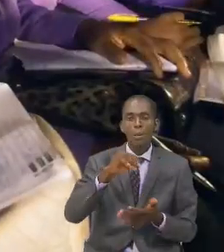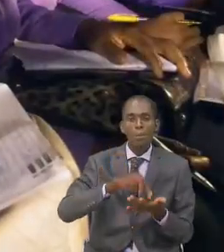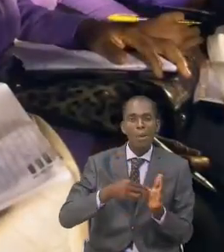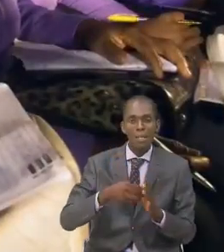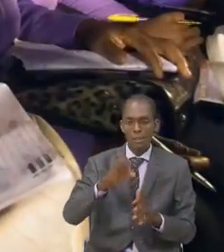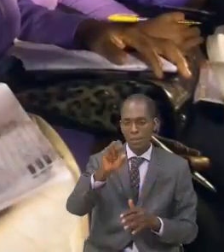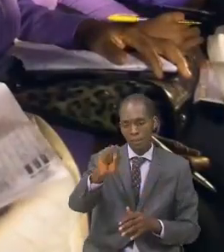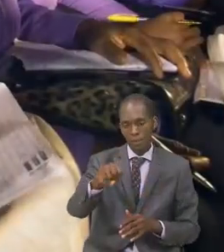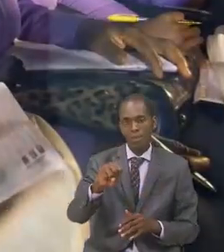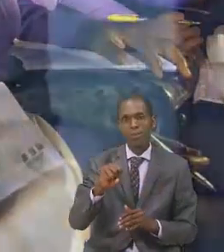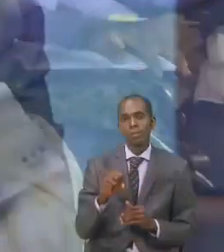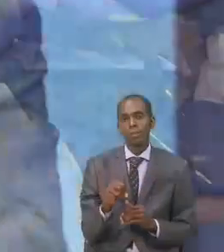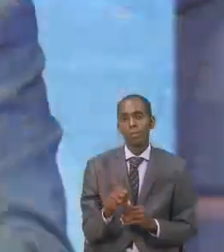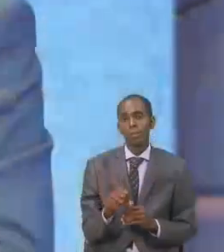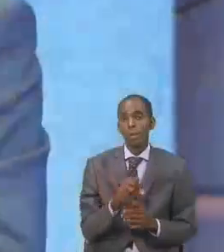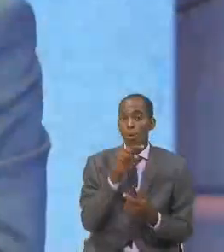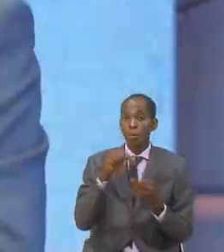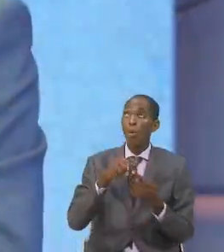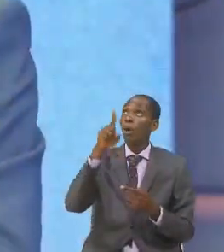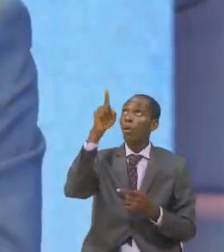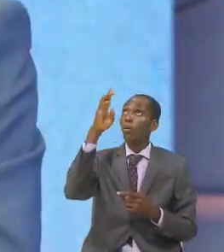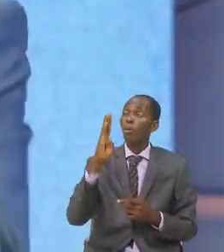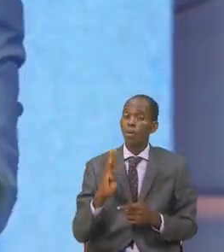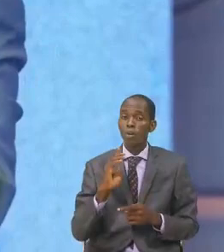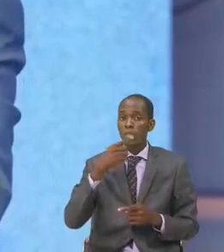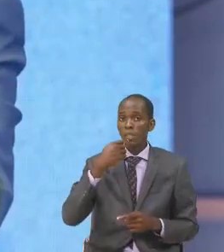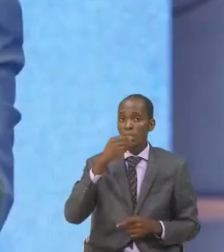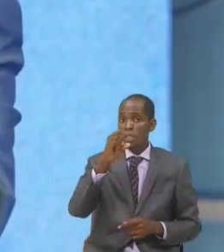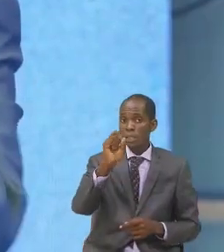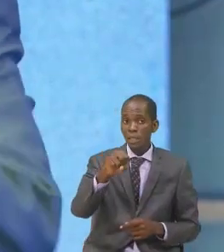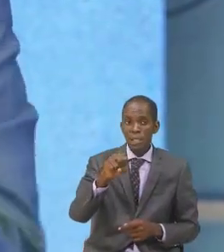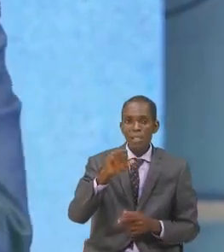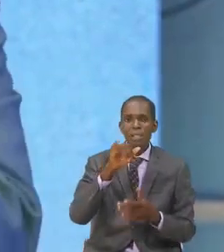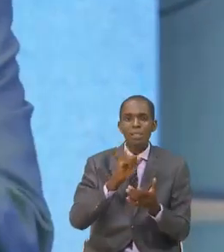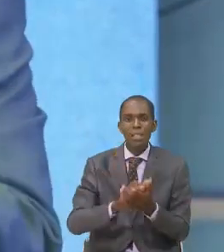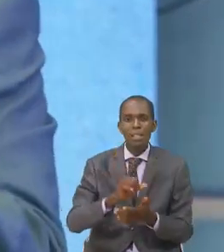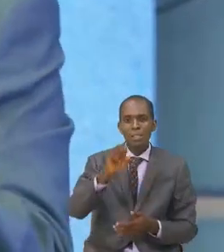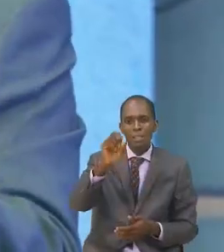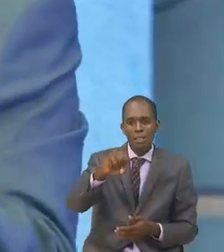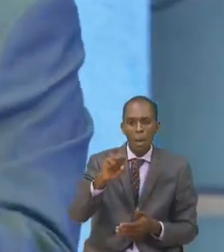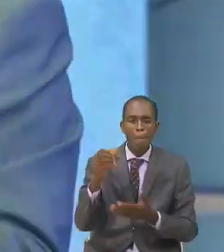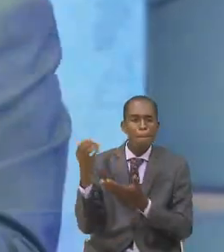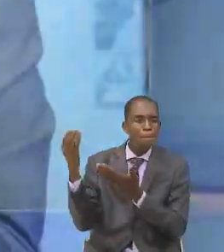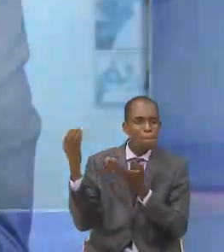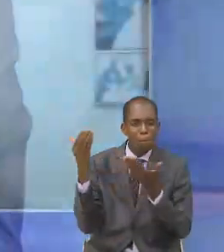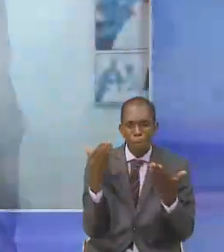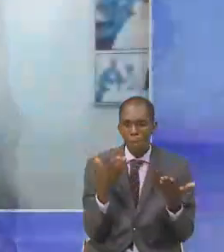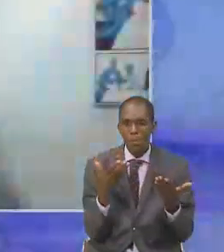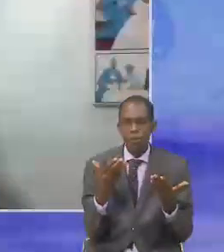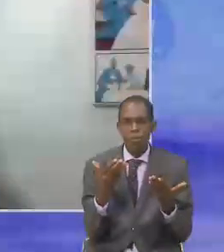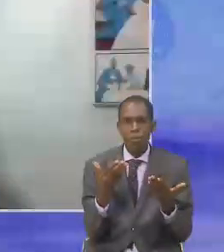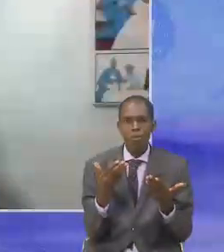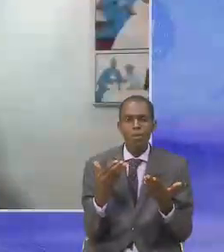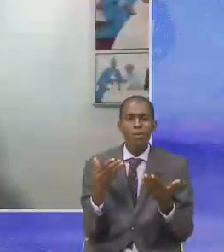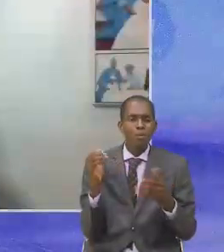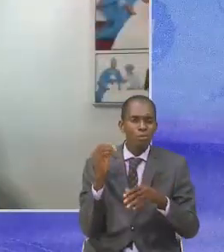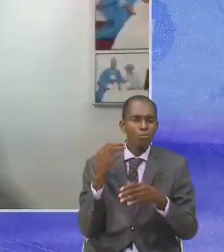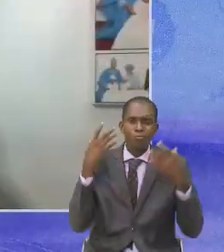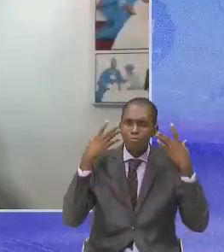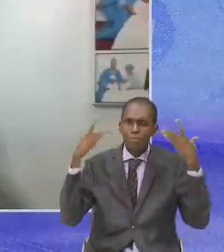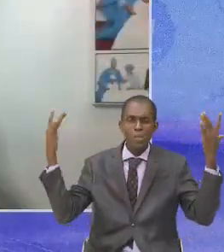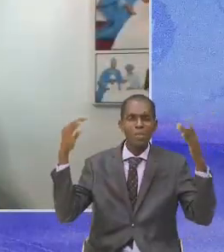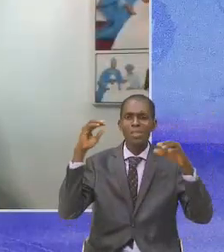yea. That means yes. Now, when God says yes, that